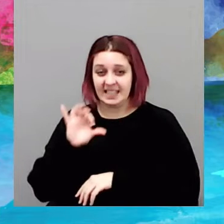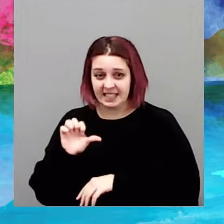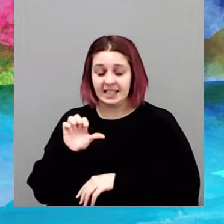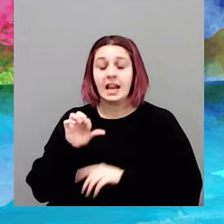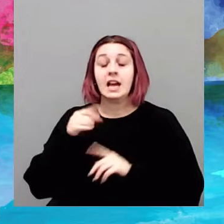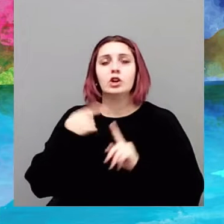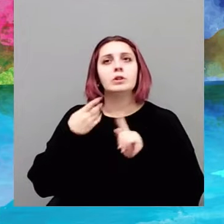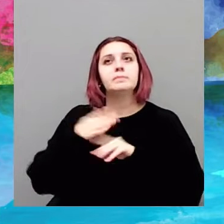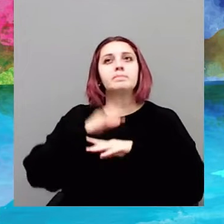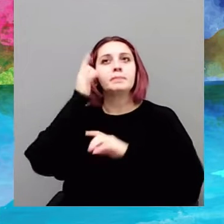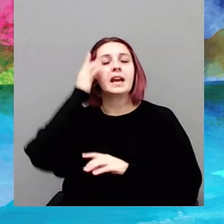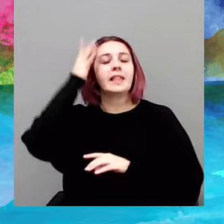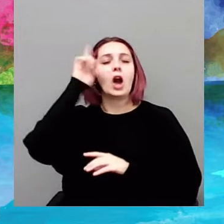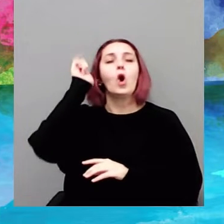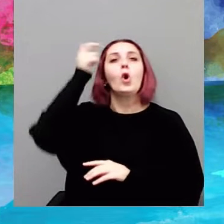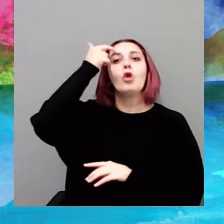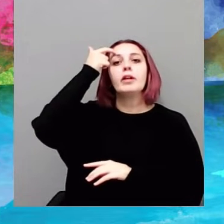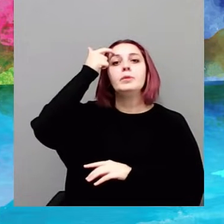models.